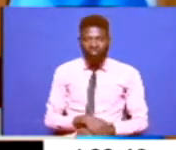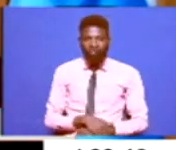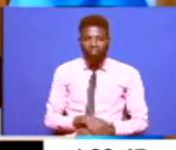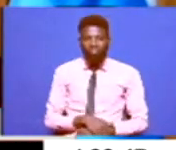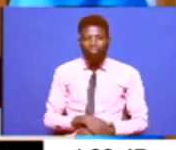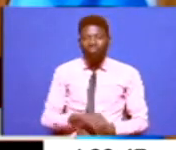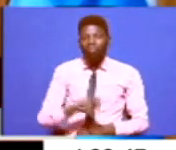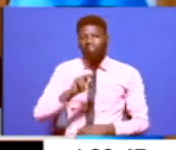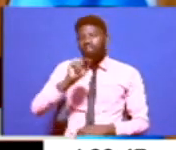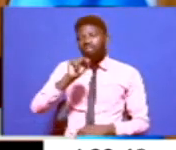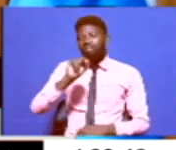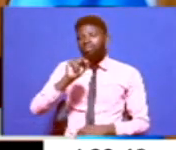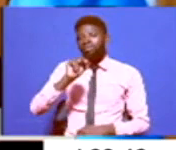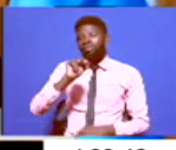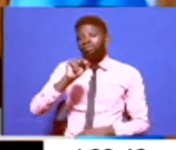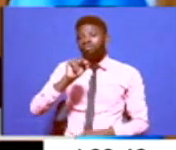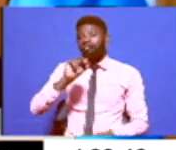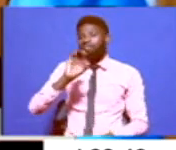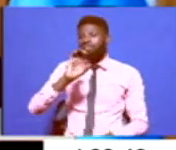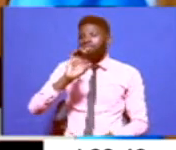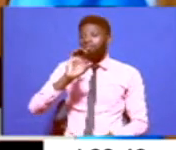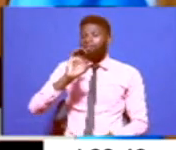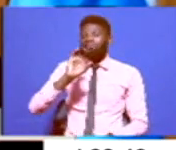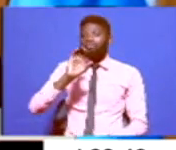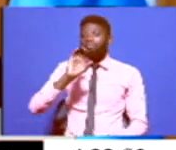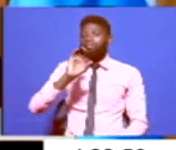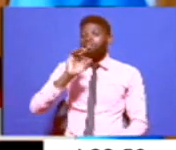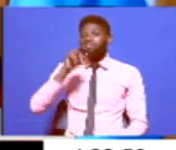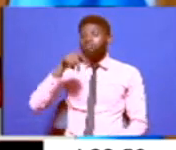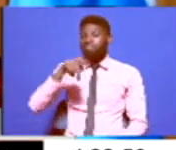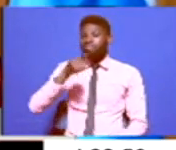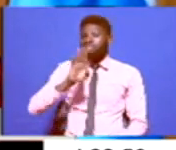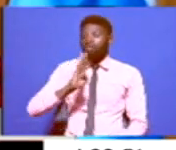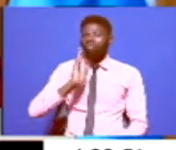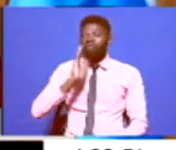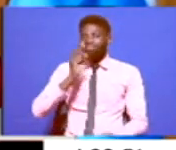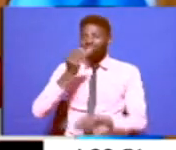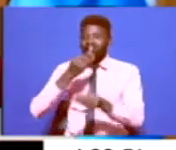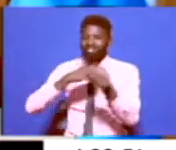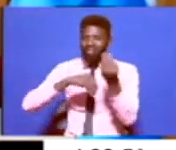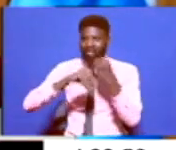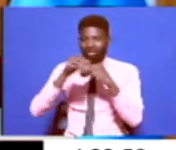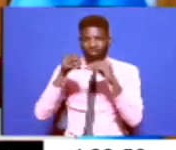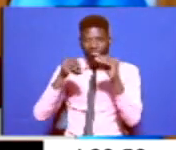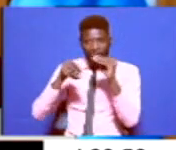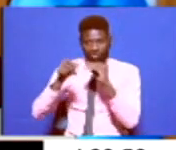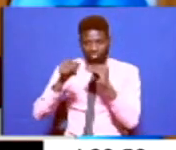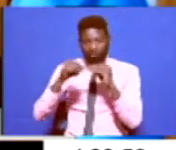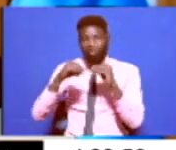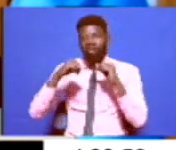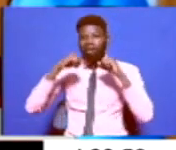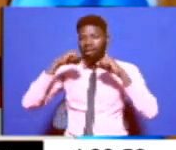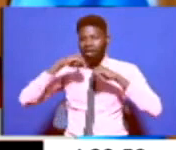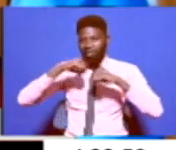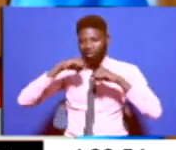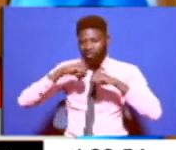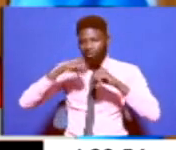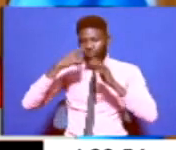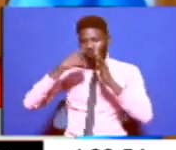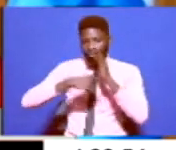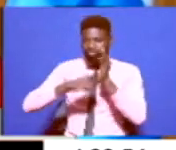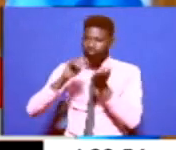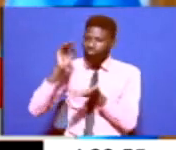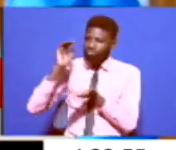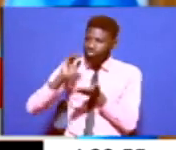NCPB will sell the fertilizers at agreed subsidized prices